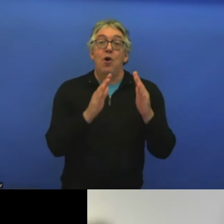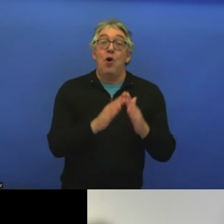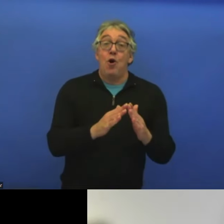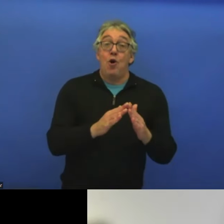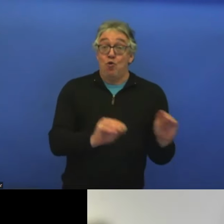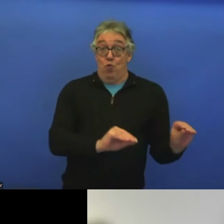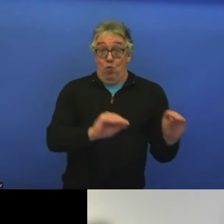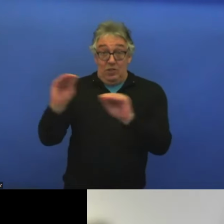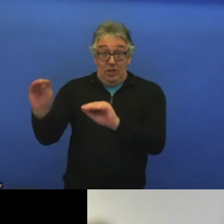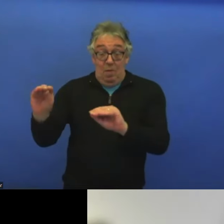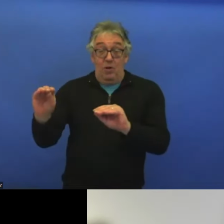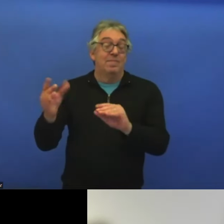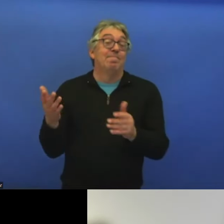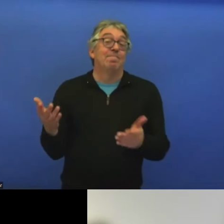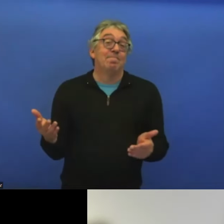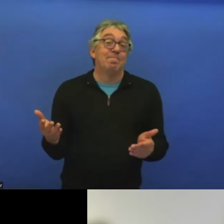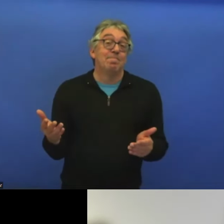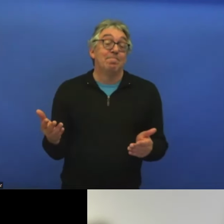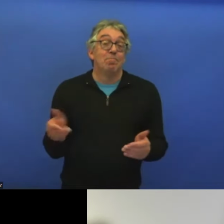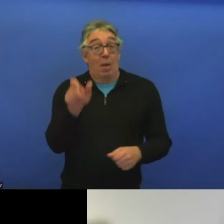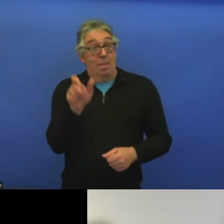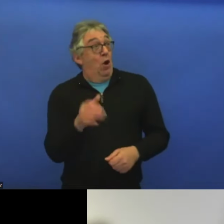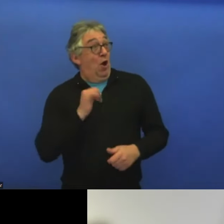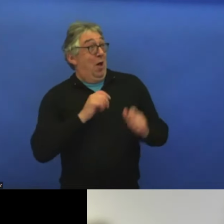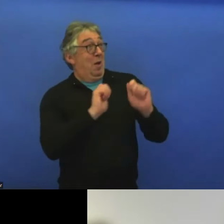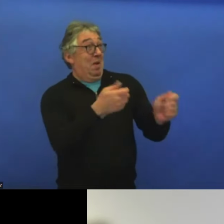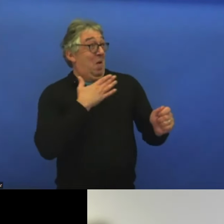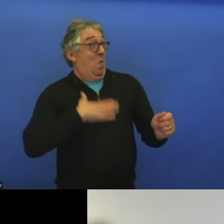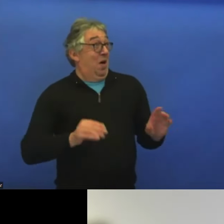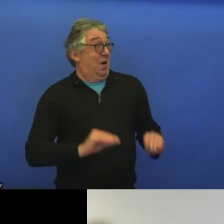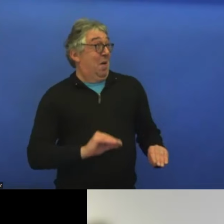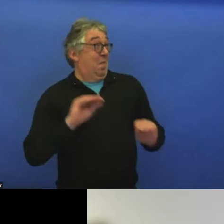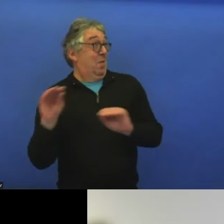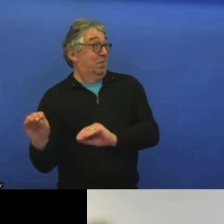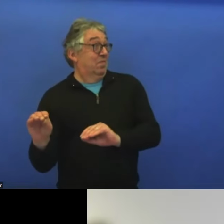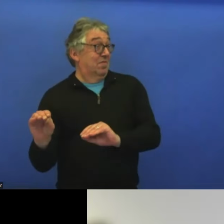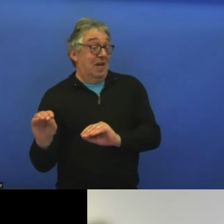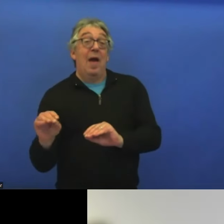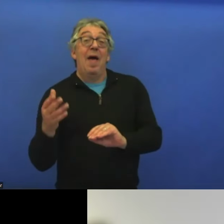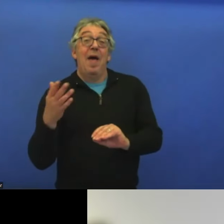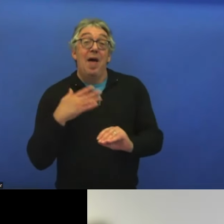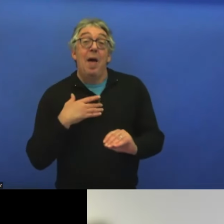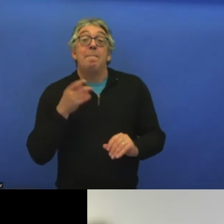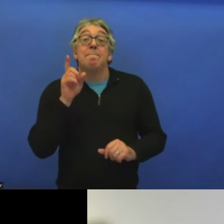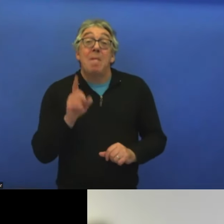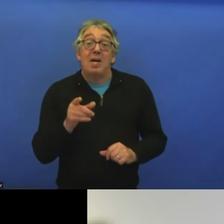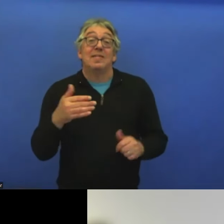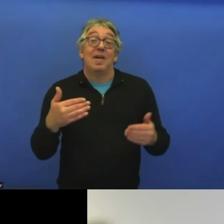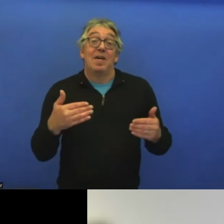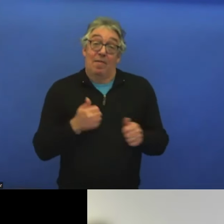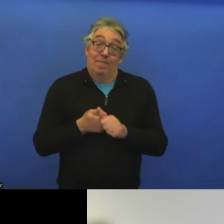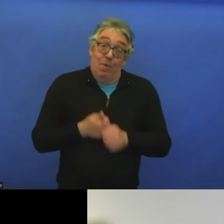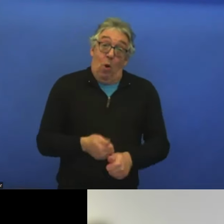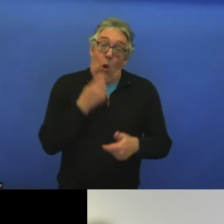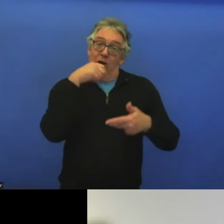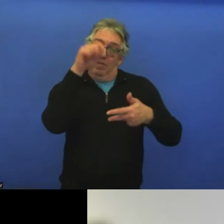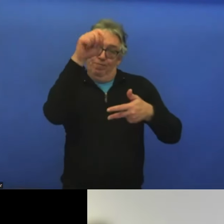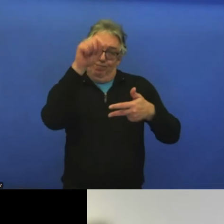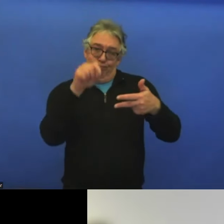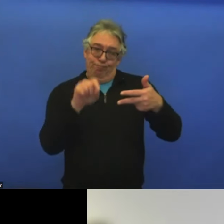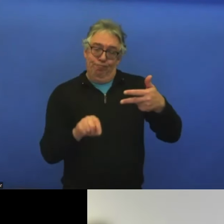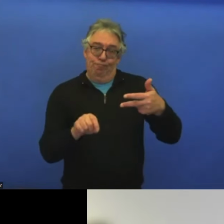can apply for resettlement, and disability is not per se one of these criteria. There are physical and